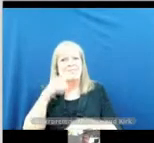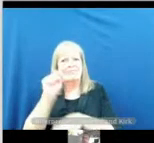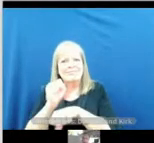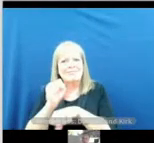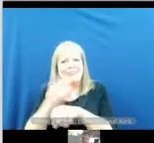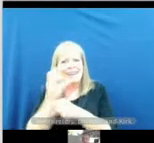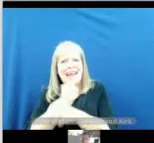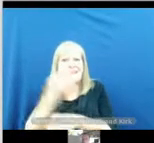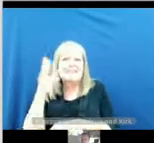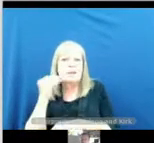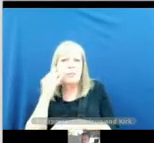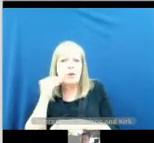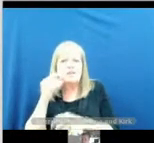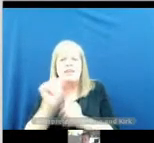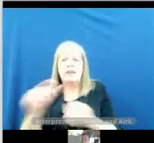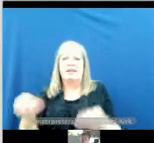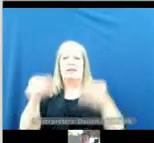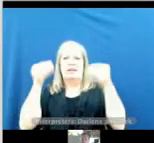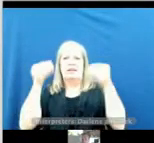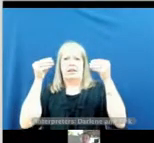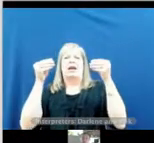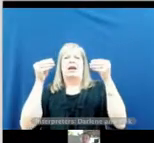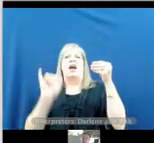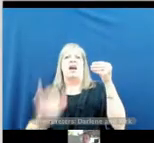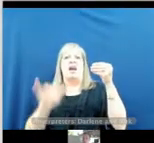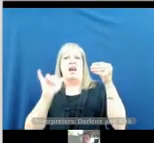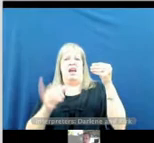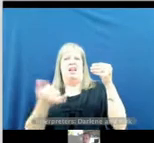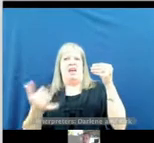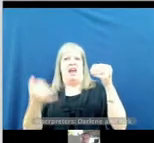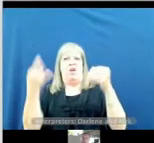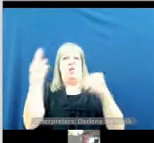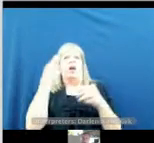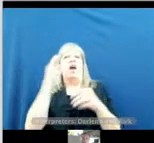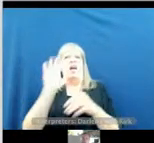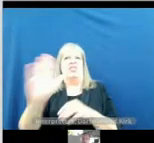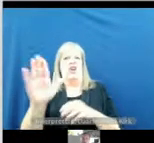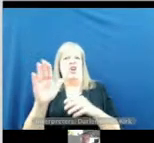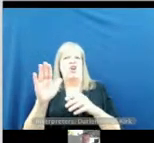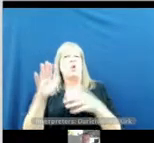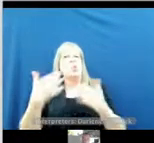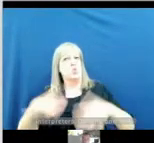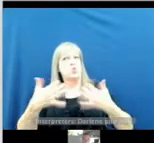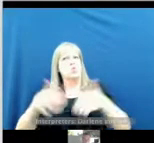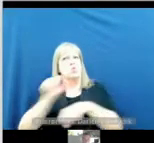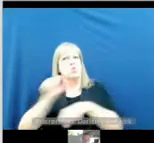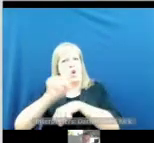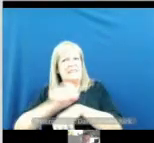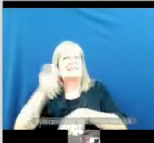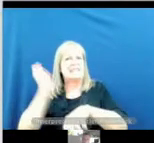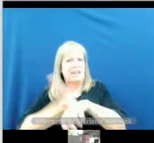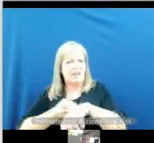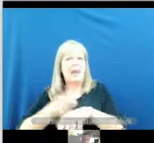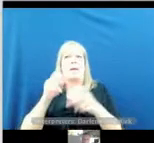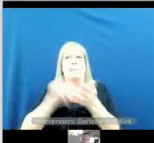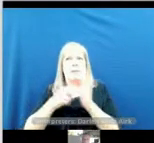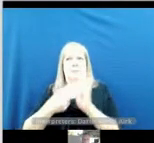recipient. I understand why this is difficult, and that will influence then how I make modifications to make it better the next time.